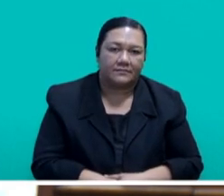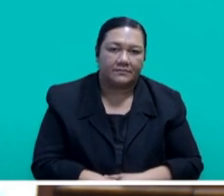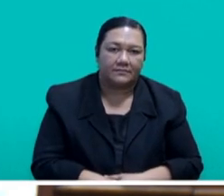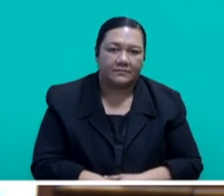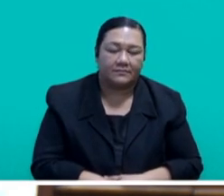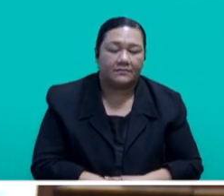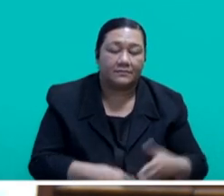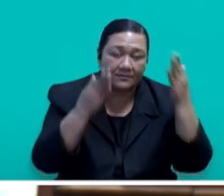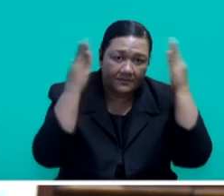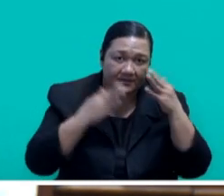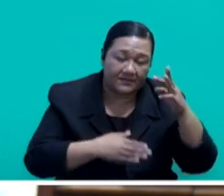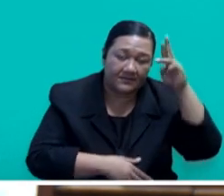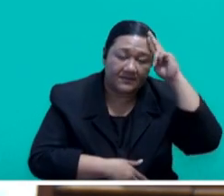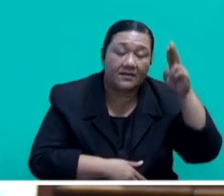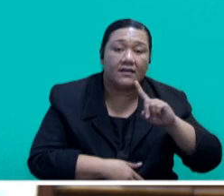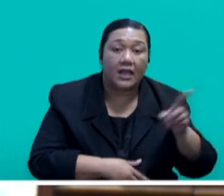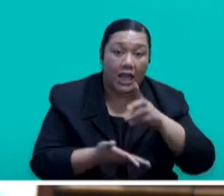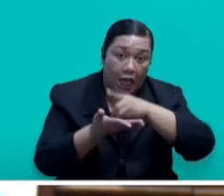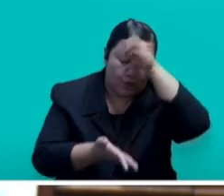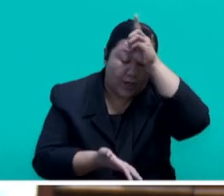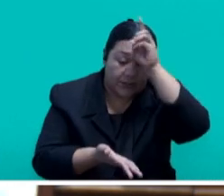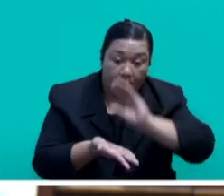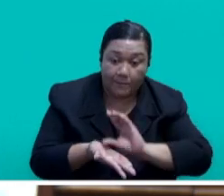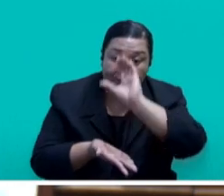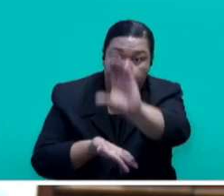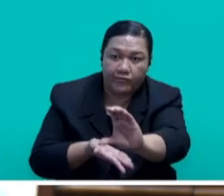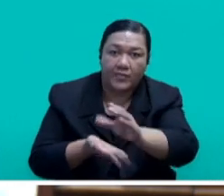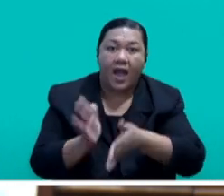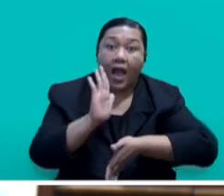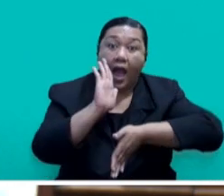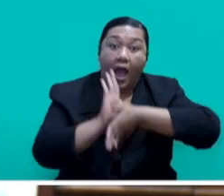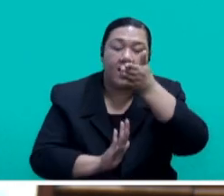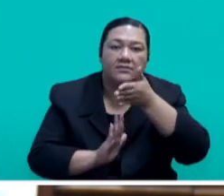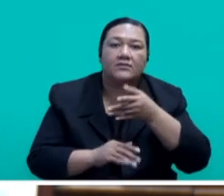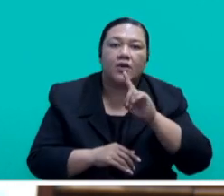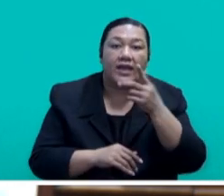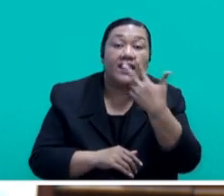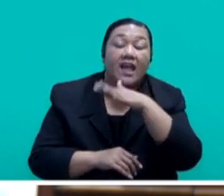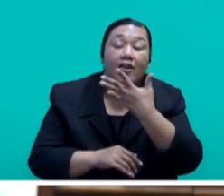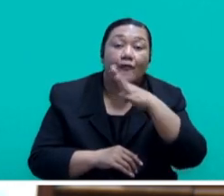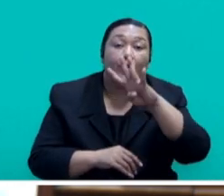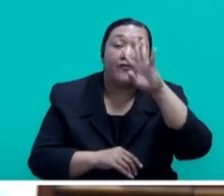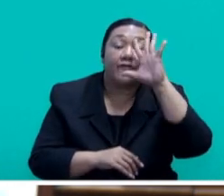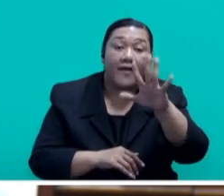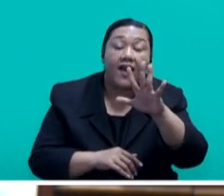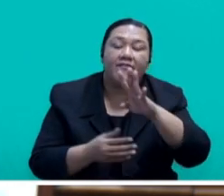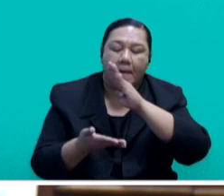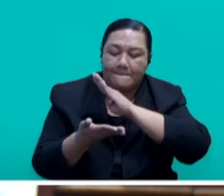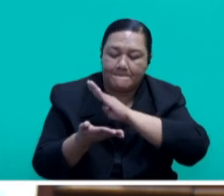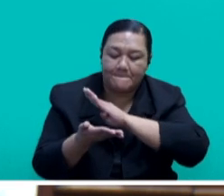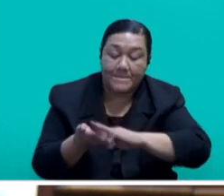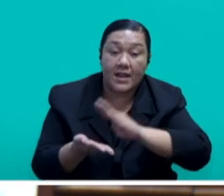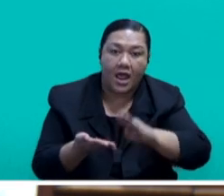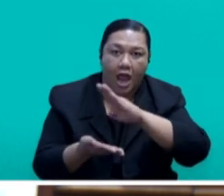Mr. Speaker, sir, the education sector has been given the highest allocation of $845 million.